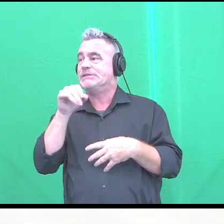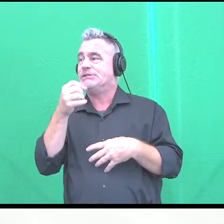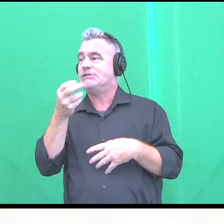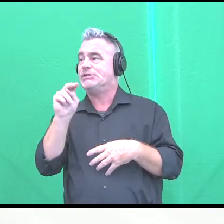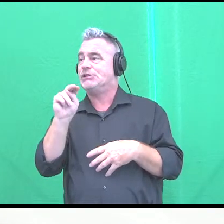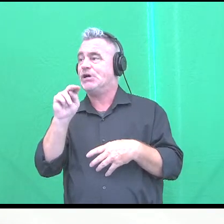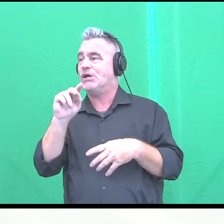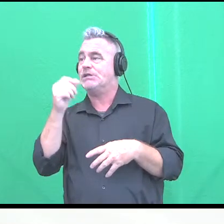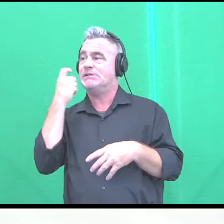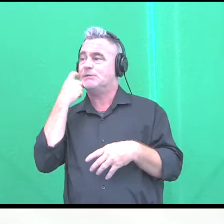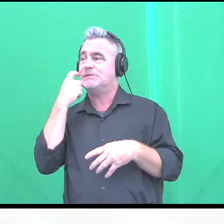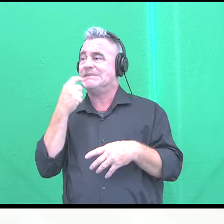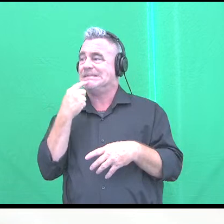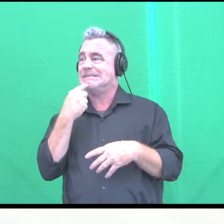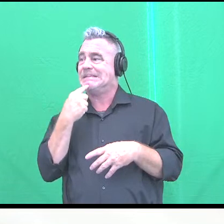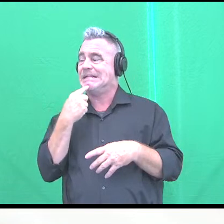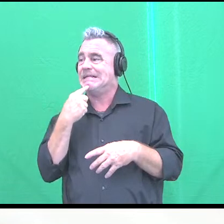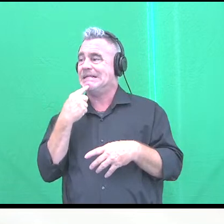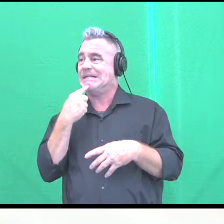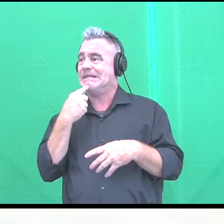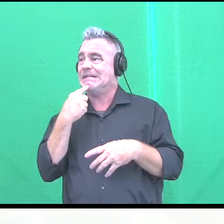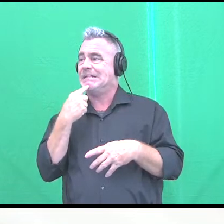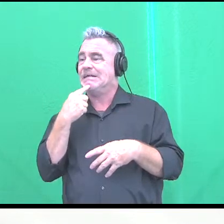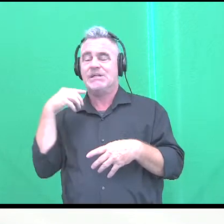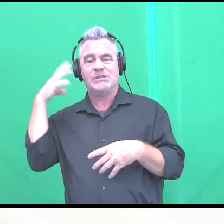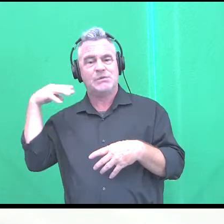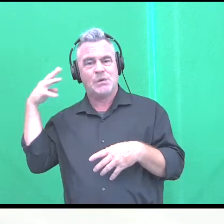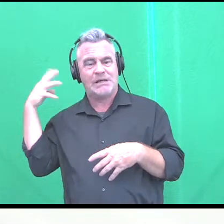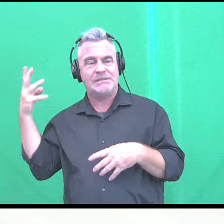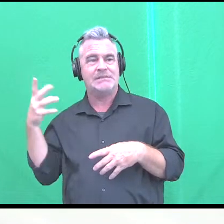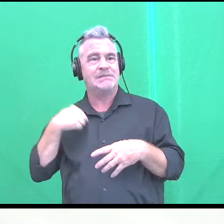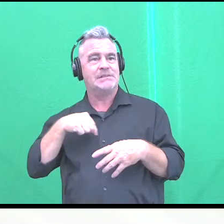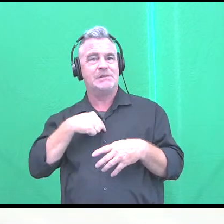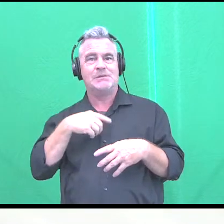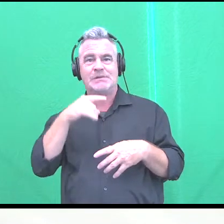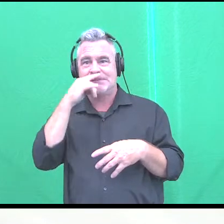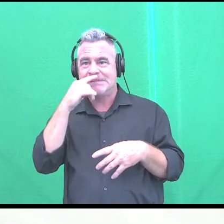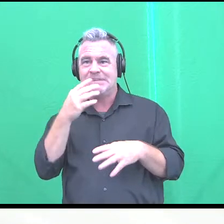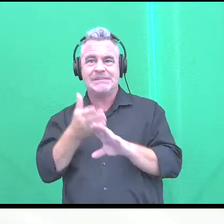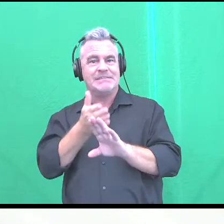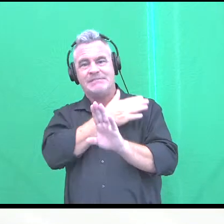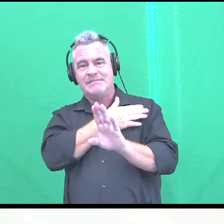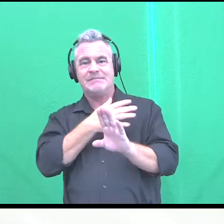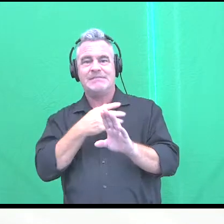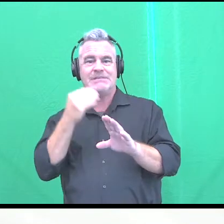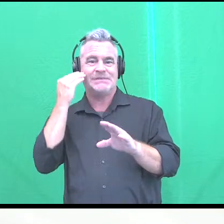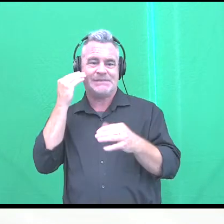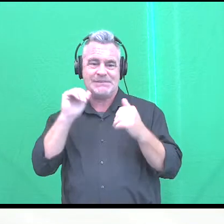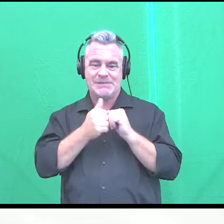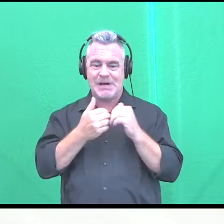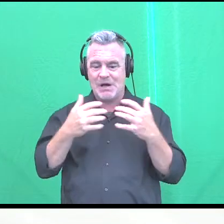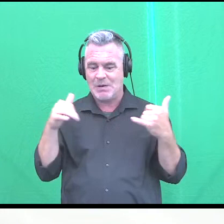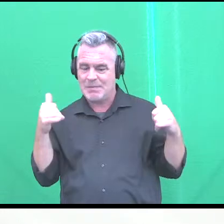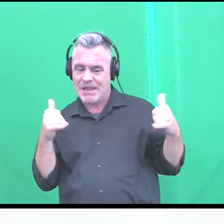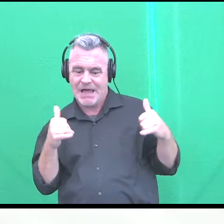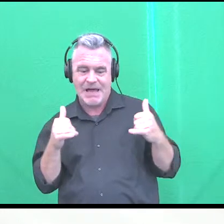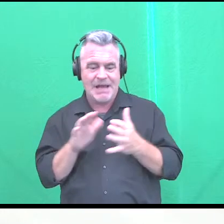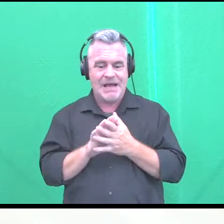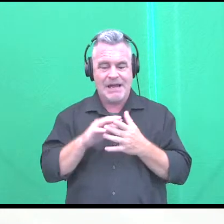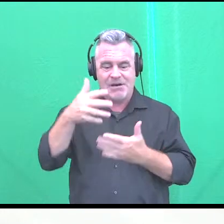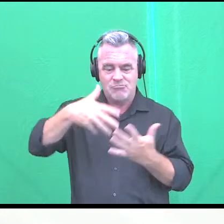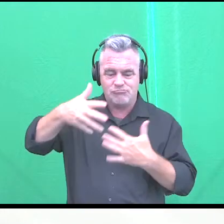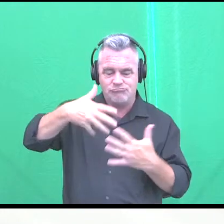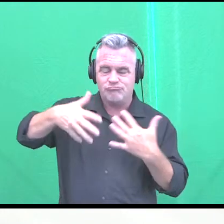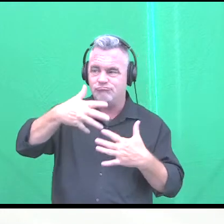said. It's just crazy. We all were kids at one time. We knew how to play, how to get along.